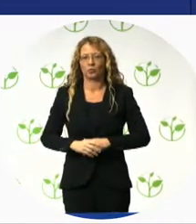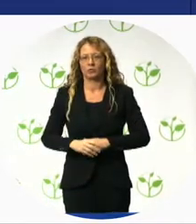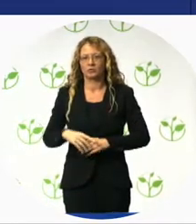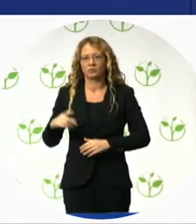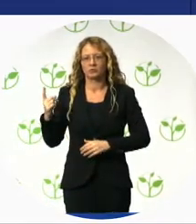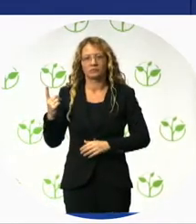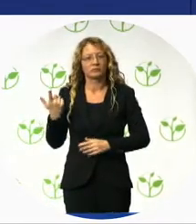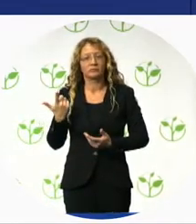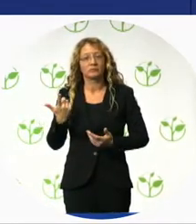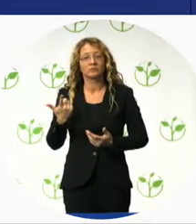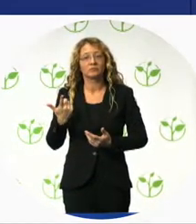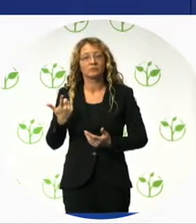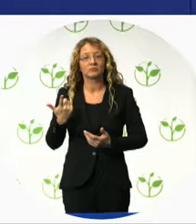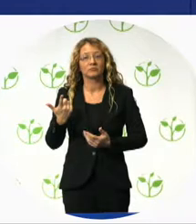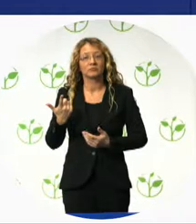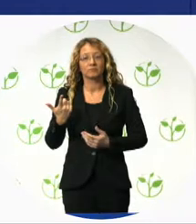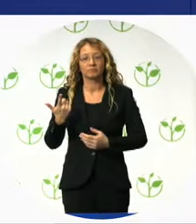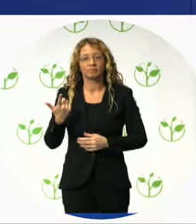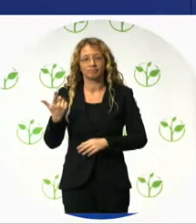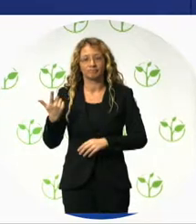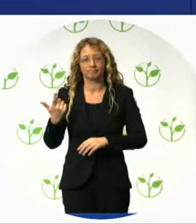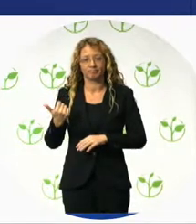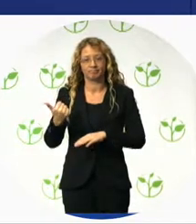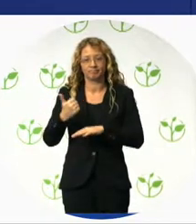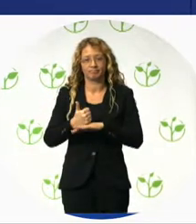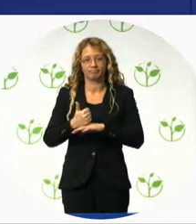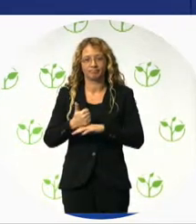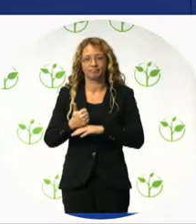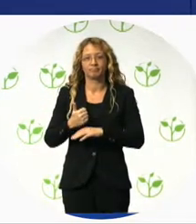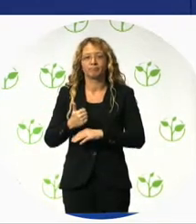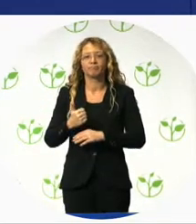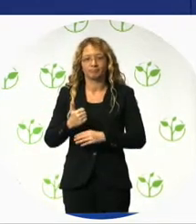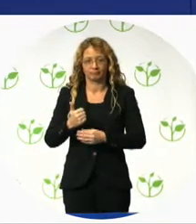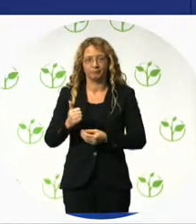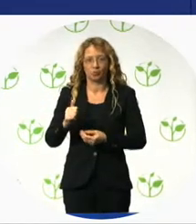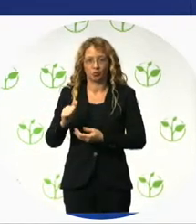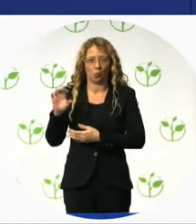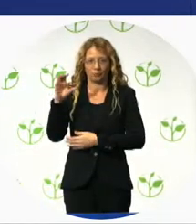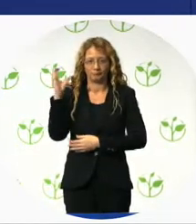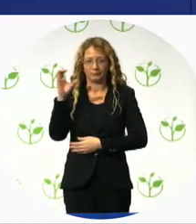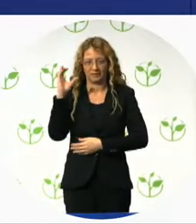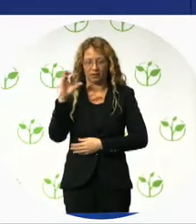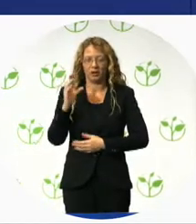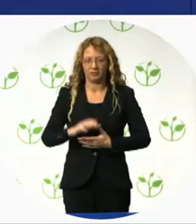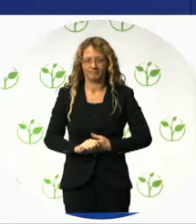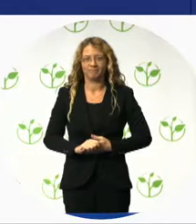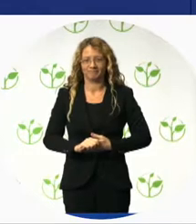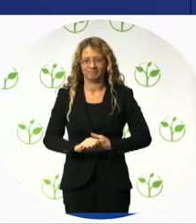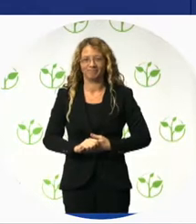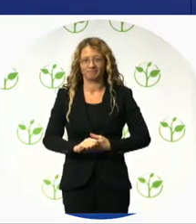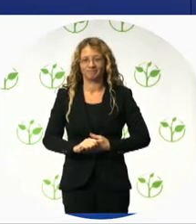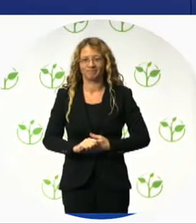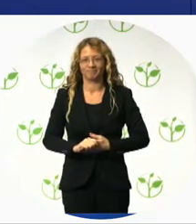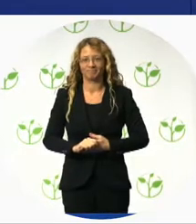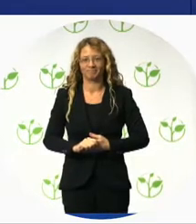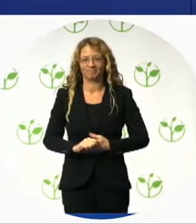at the Ministry of Information and Communication Technologies, and she's worked for 7 years in international cooperation and global affairs